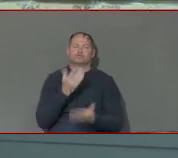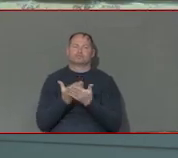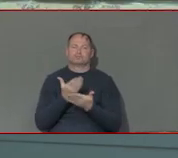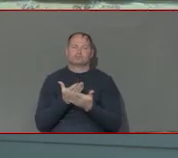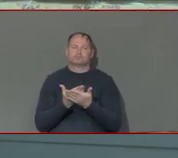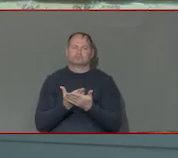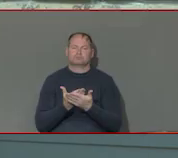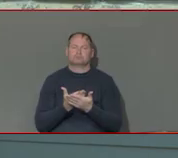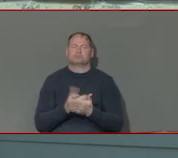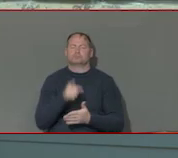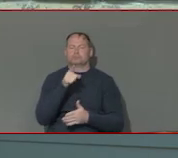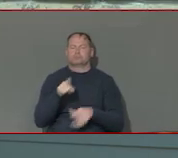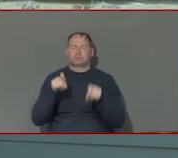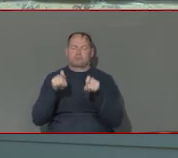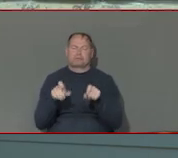able to